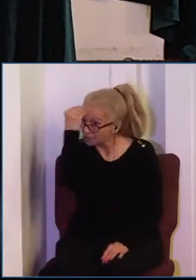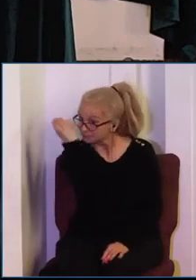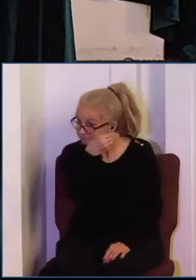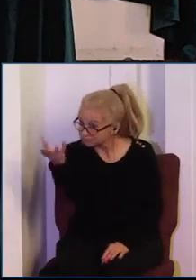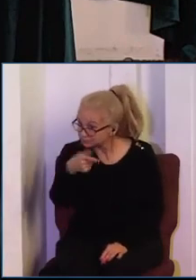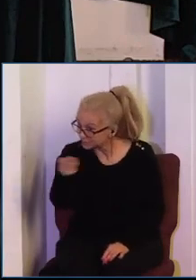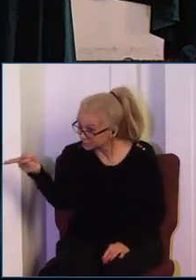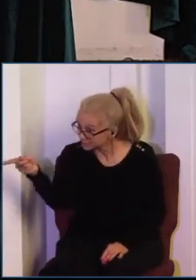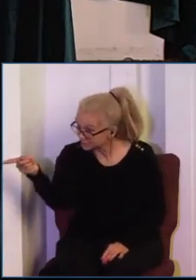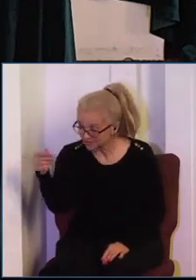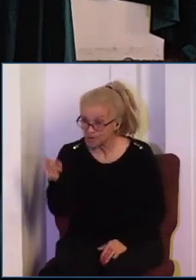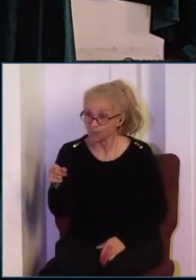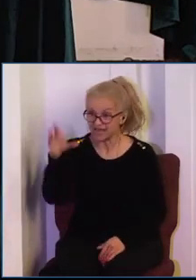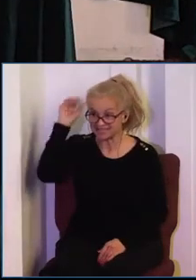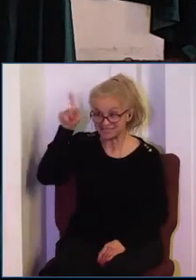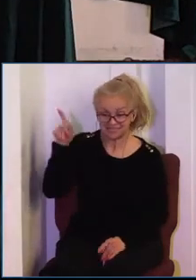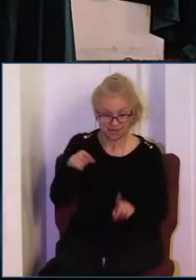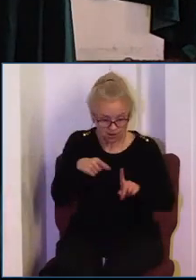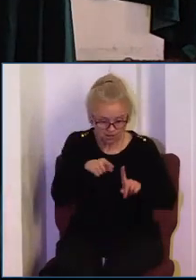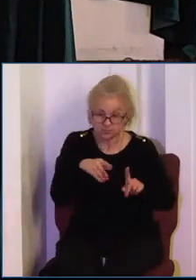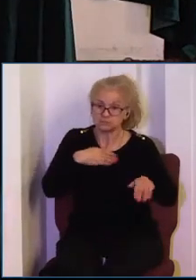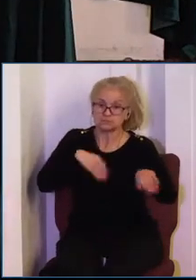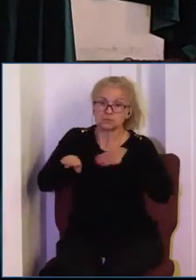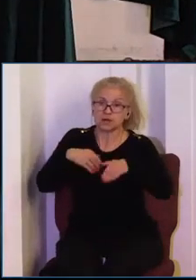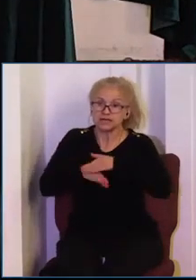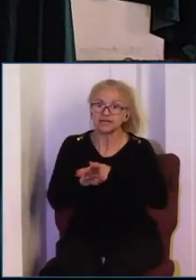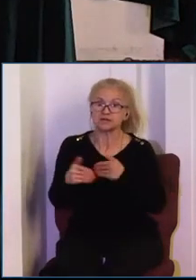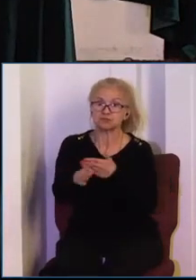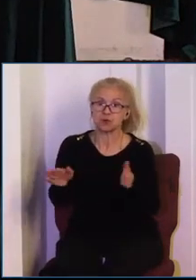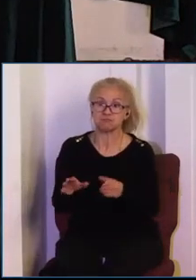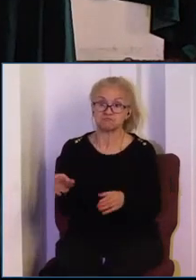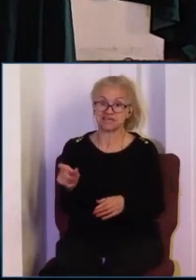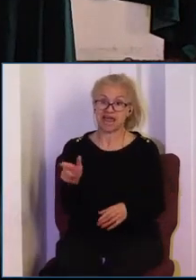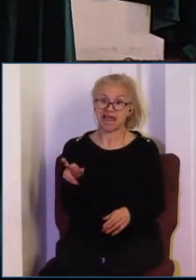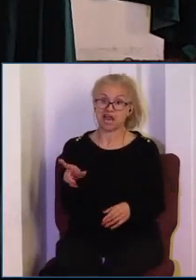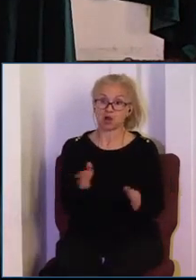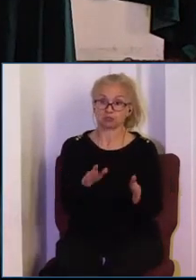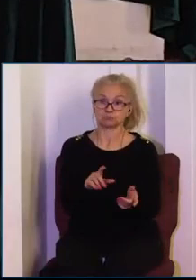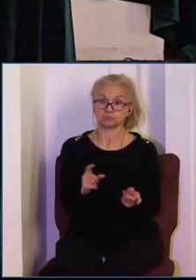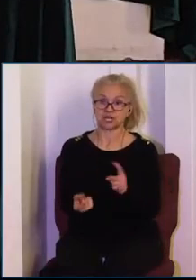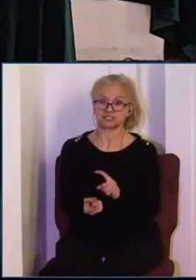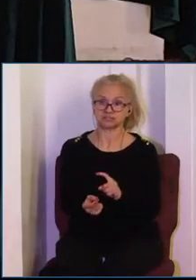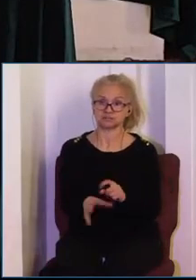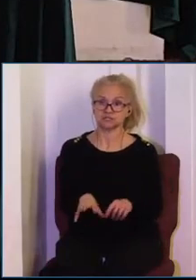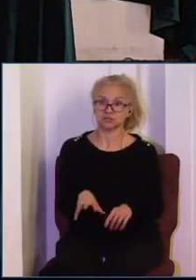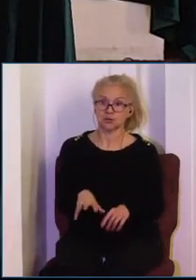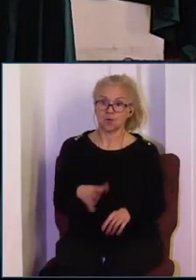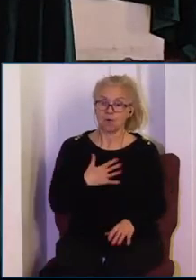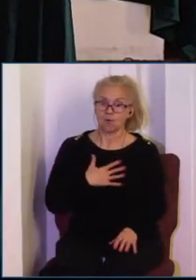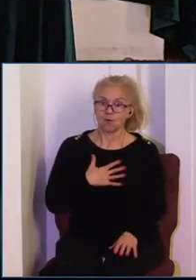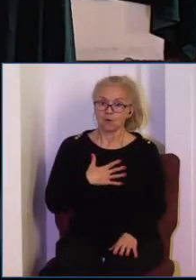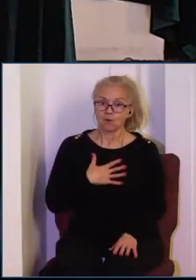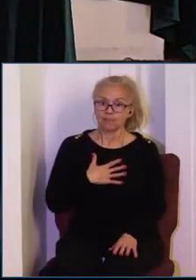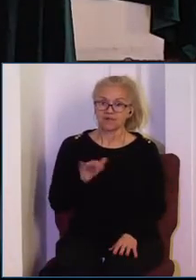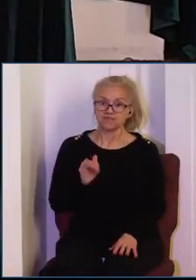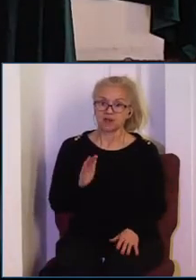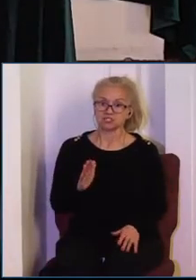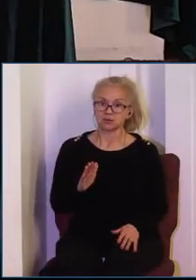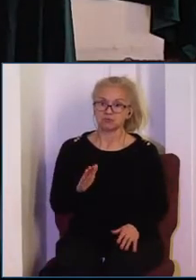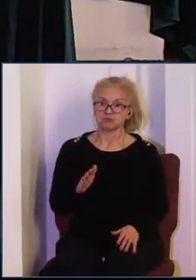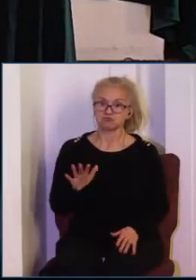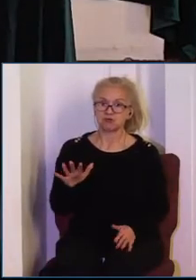you that when he walks into a room, the very air seems to change. And there is a